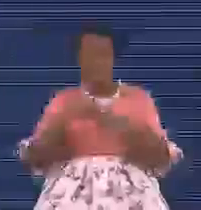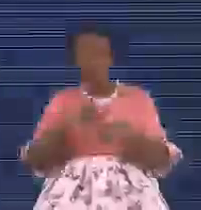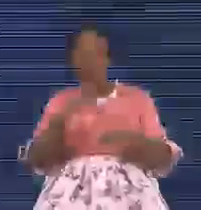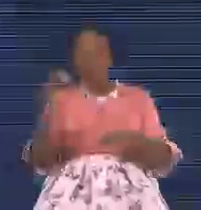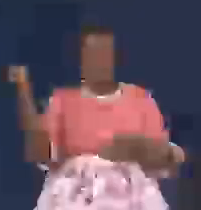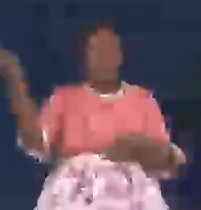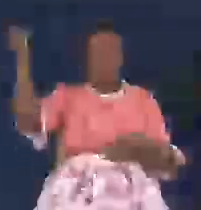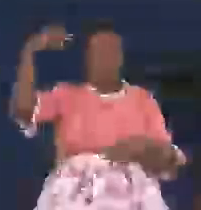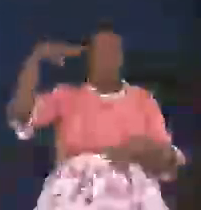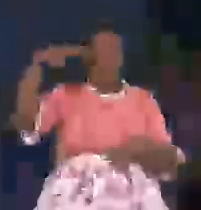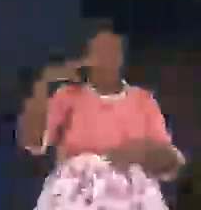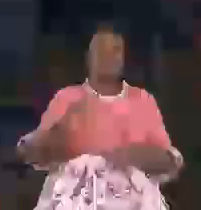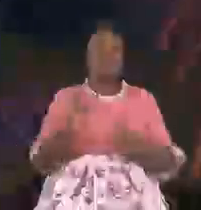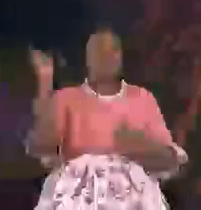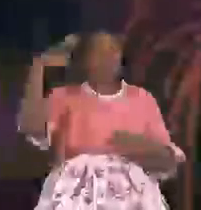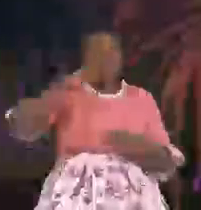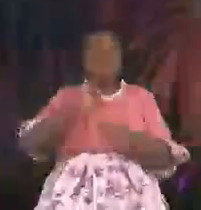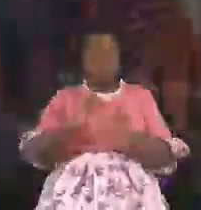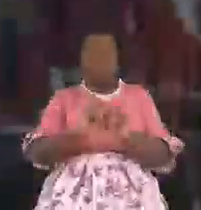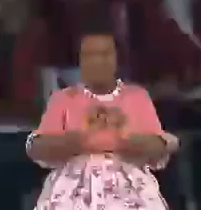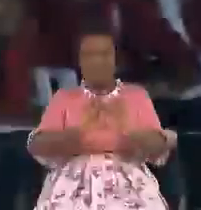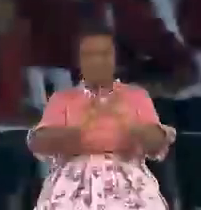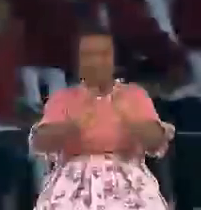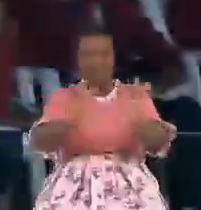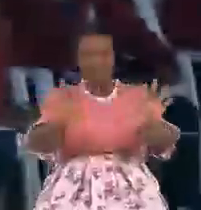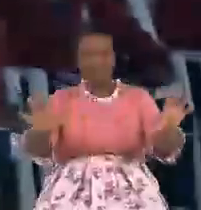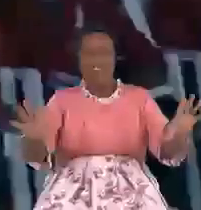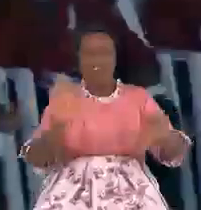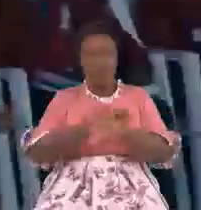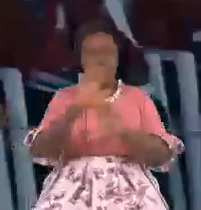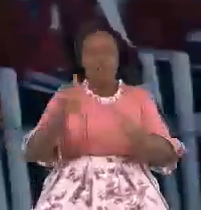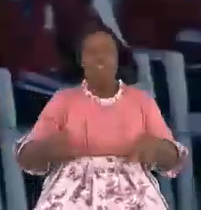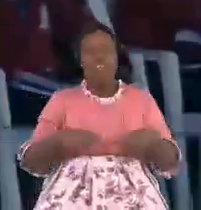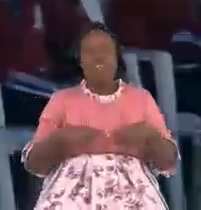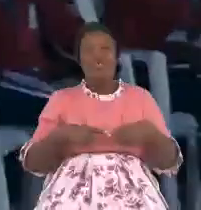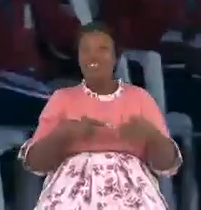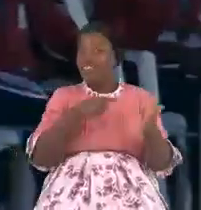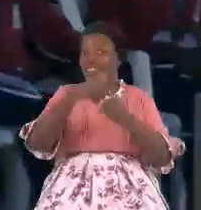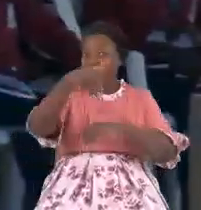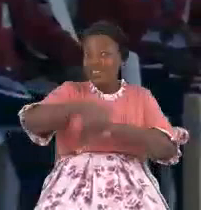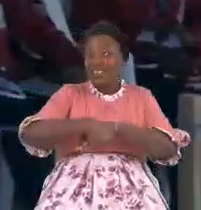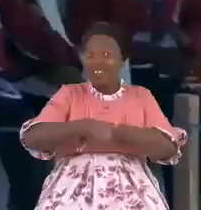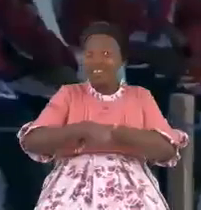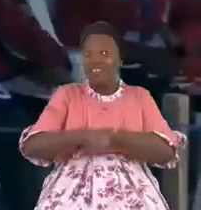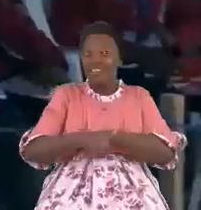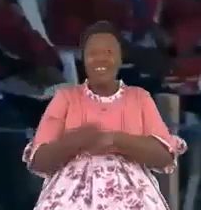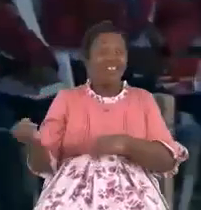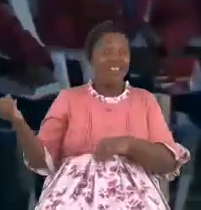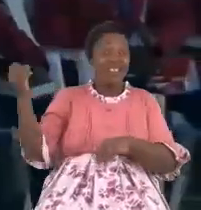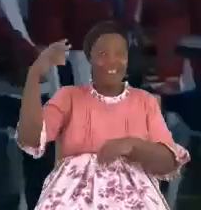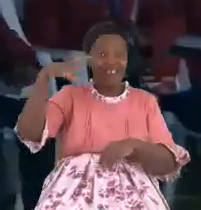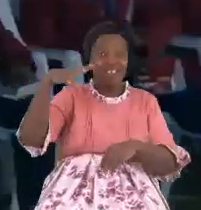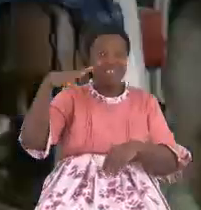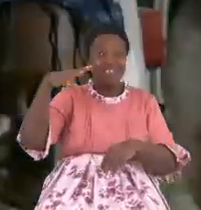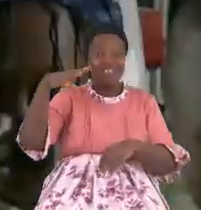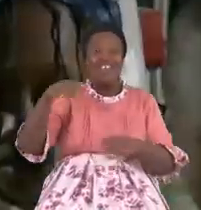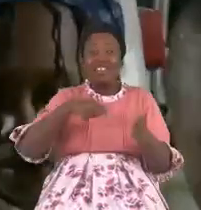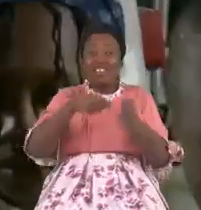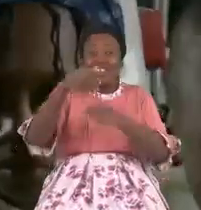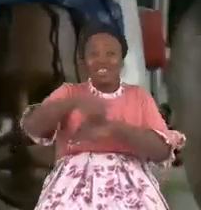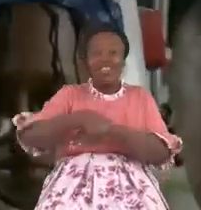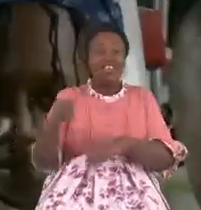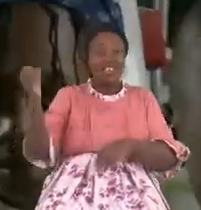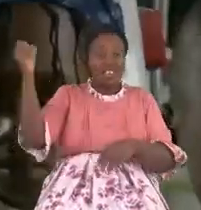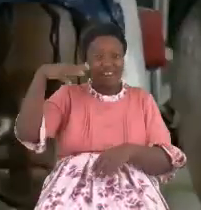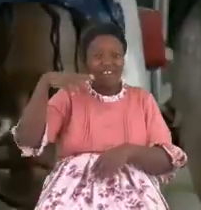will shine upon your life tonight's light i said tonight lies and then